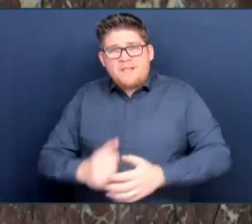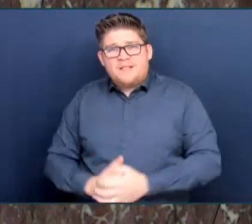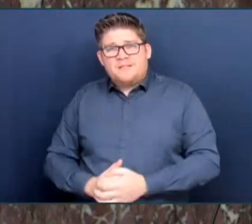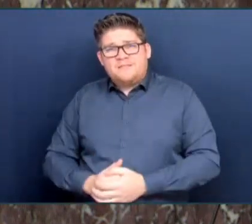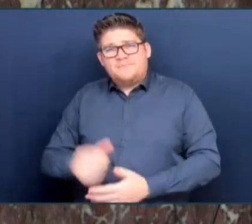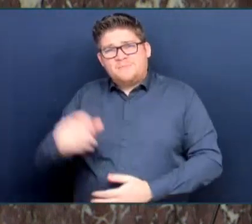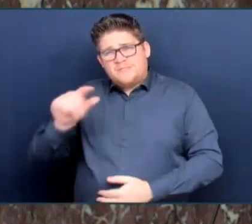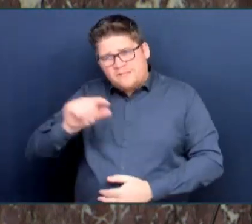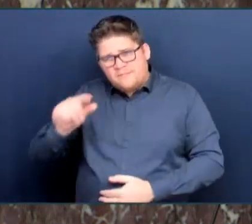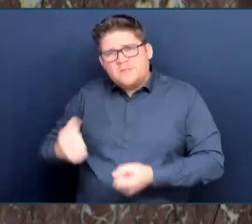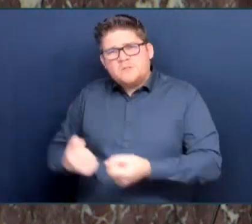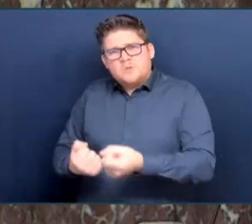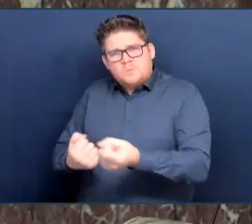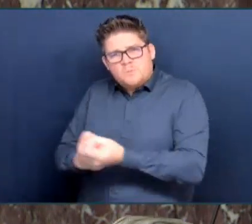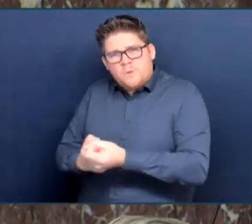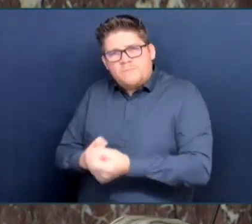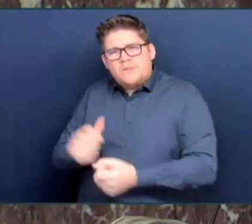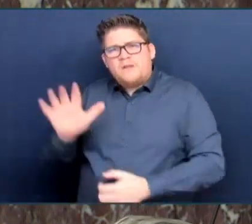support.